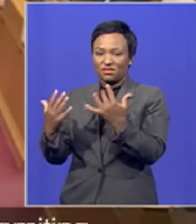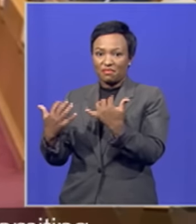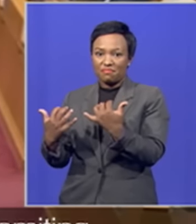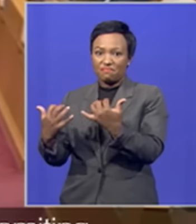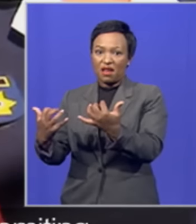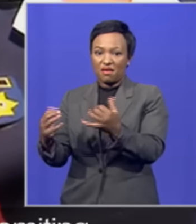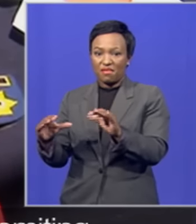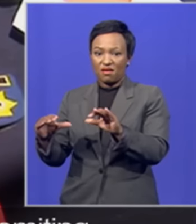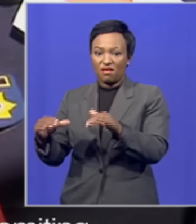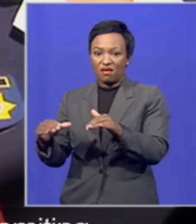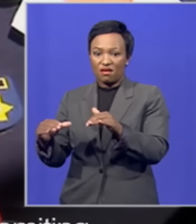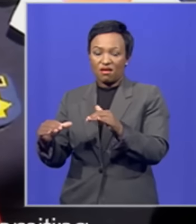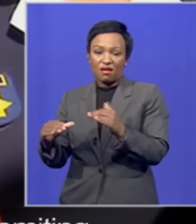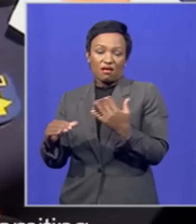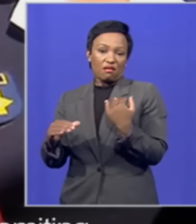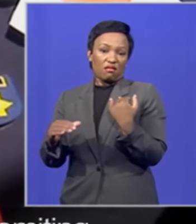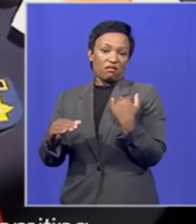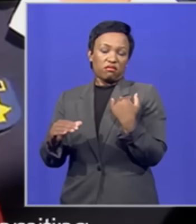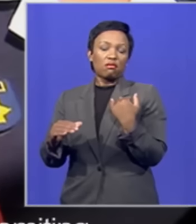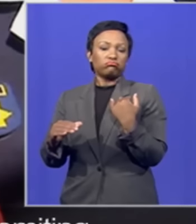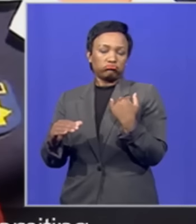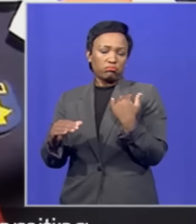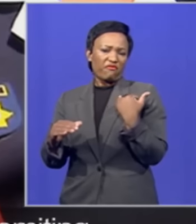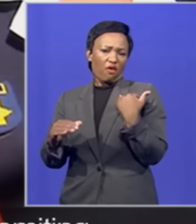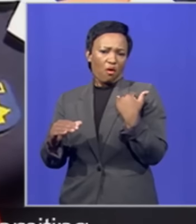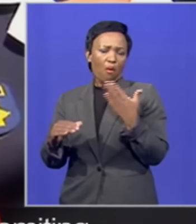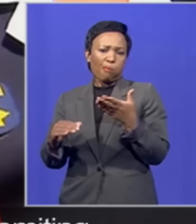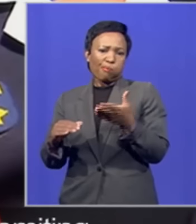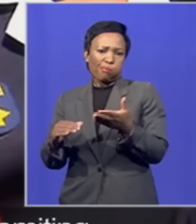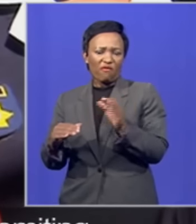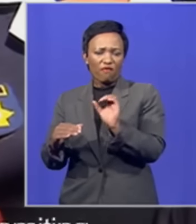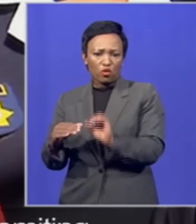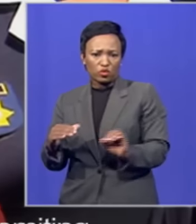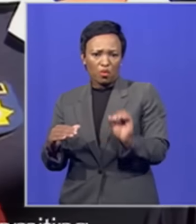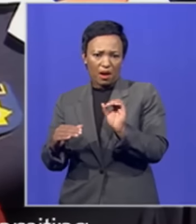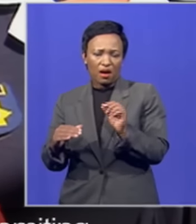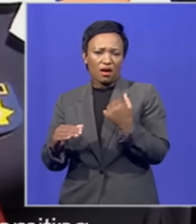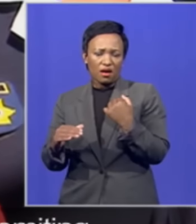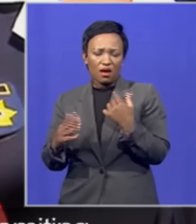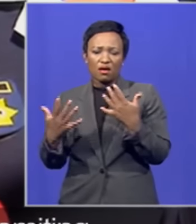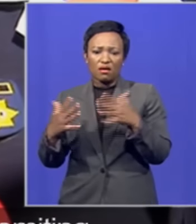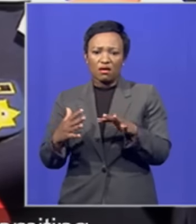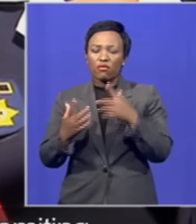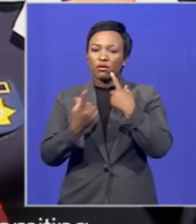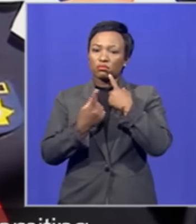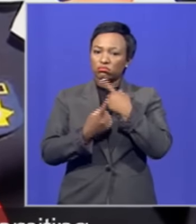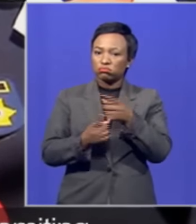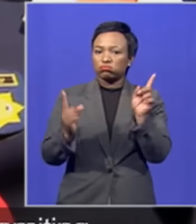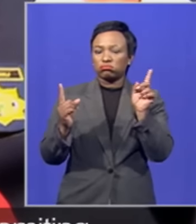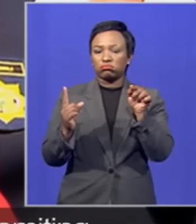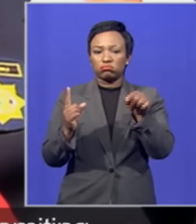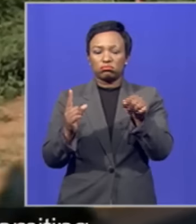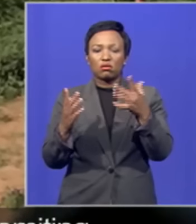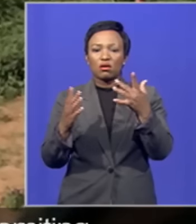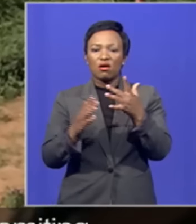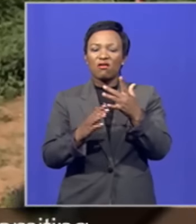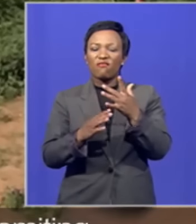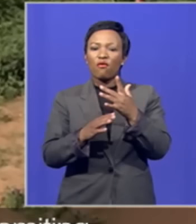ano Phukwi ngogola. Gape o solofetswe go rebola tshedimosetso malebana le go phatlhaladiwa ga setlhopha sa dipolao